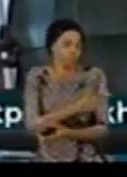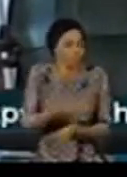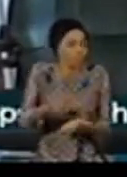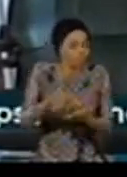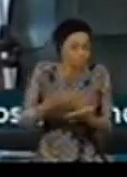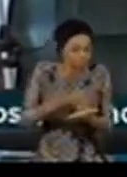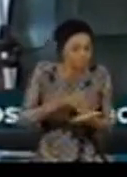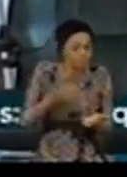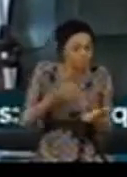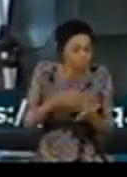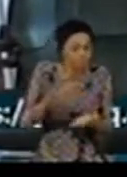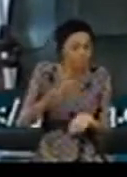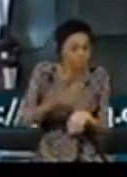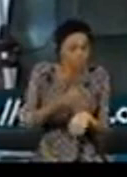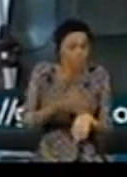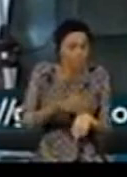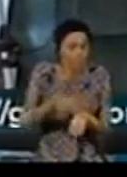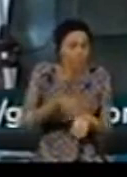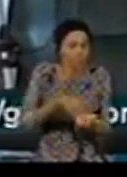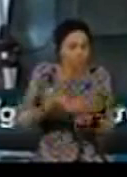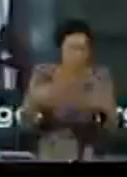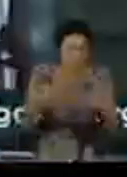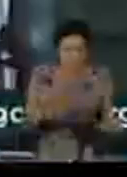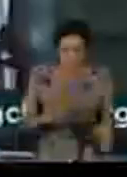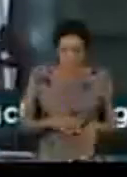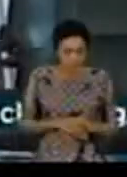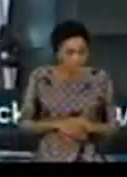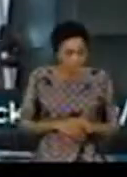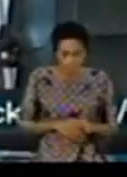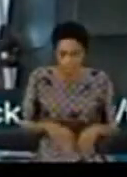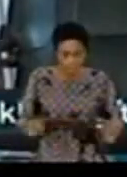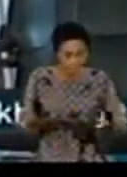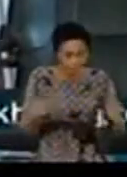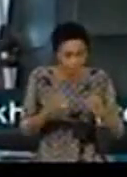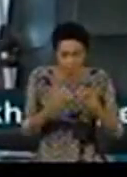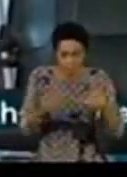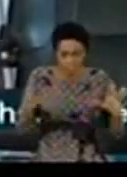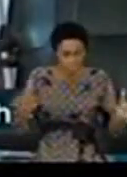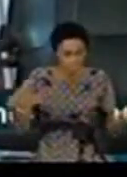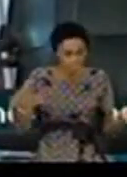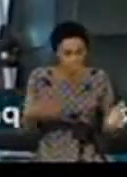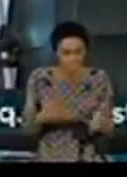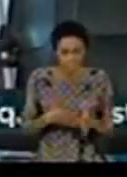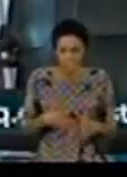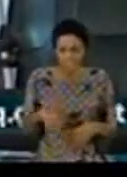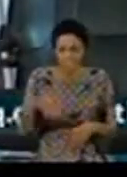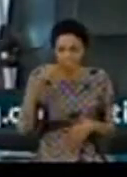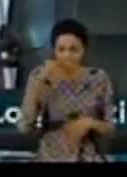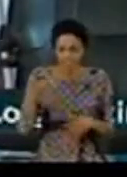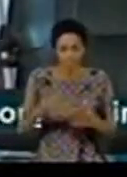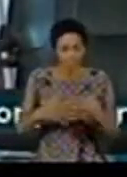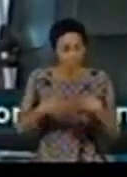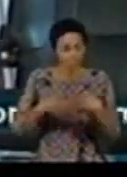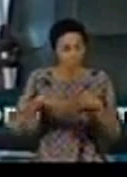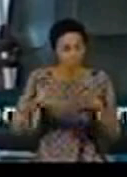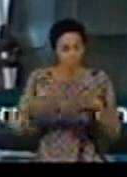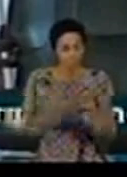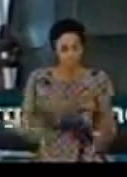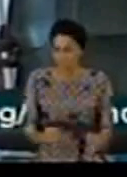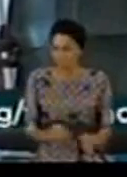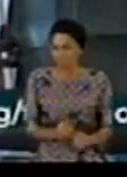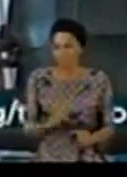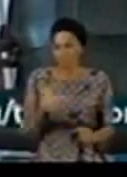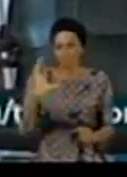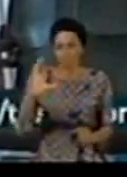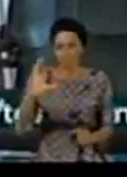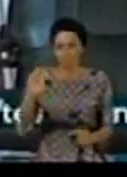That they did not find anything in the blood. I told her, yes, that is God. Prayers have neutralized everything. So that